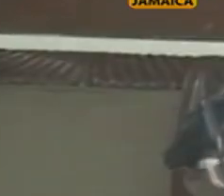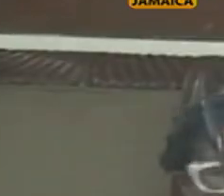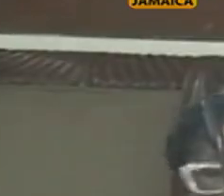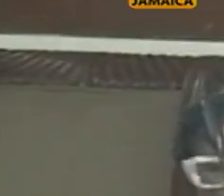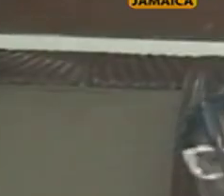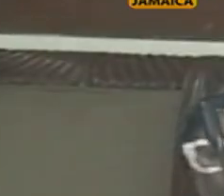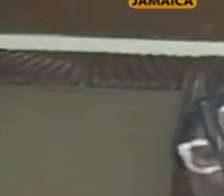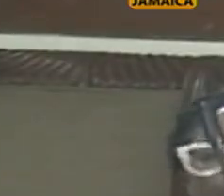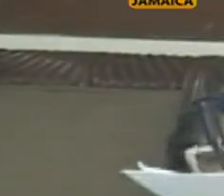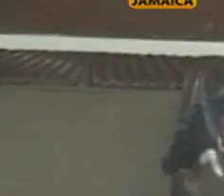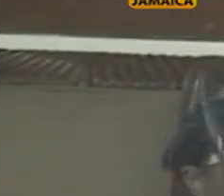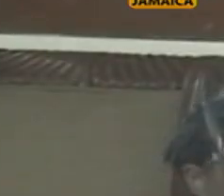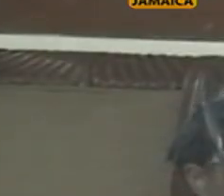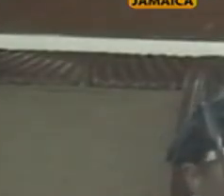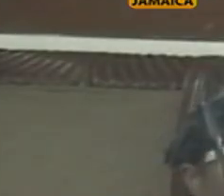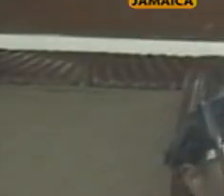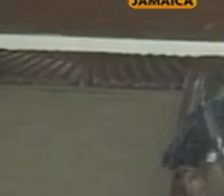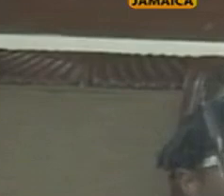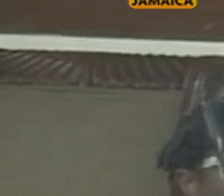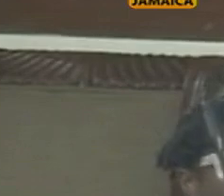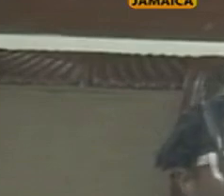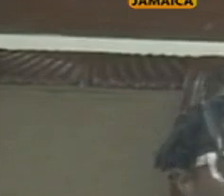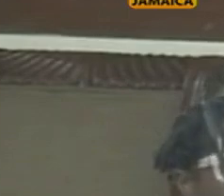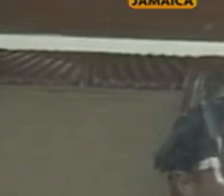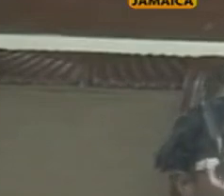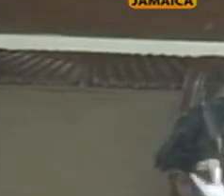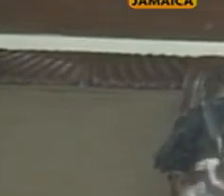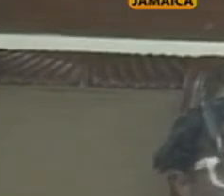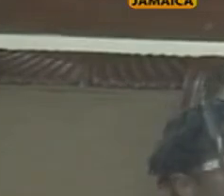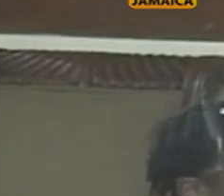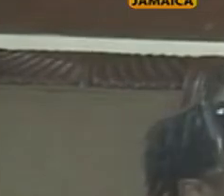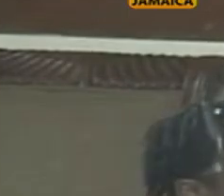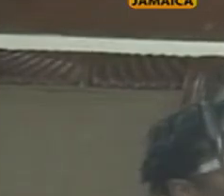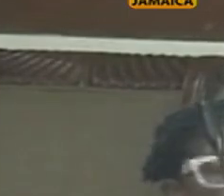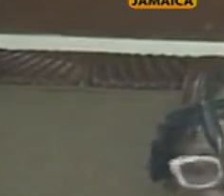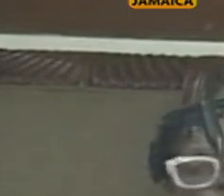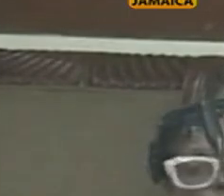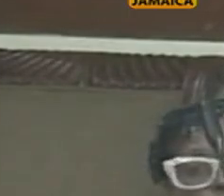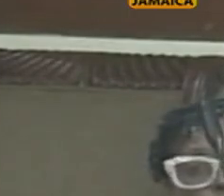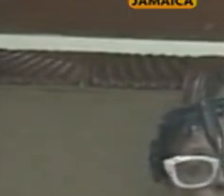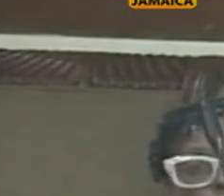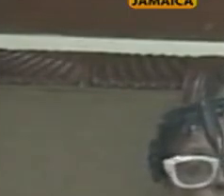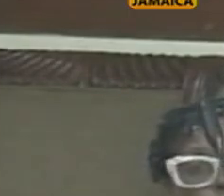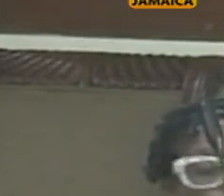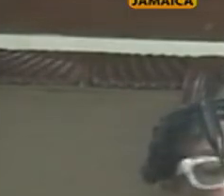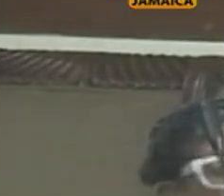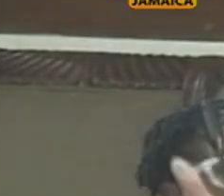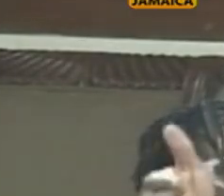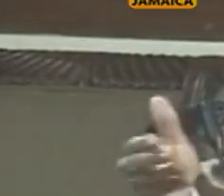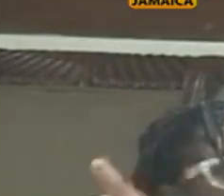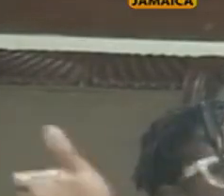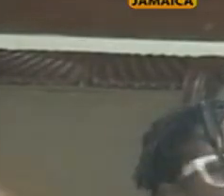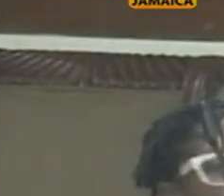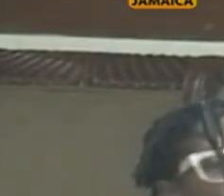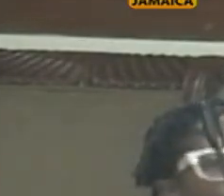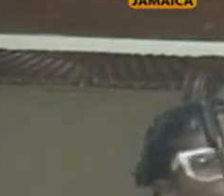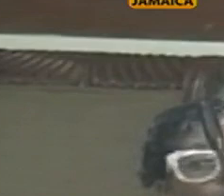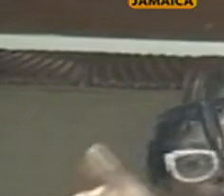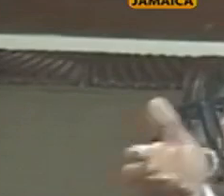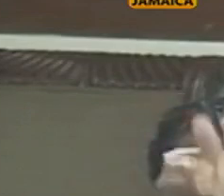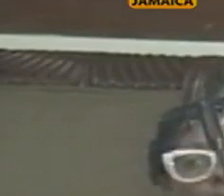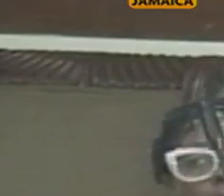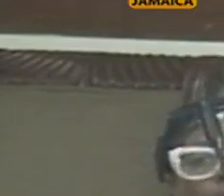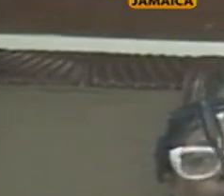is negligence on your part, because this is not something new I'm just raising here. This was in the media, it